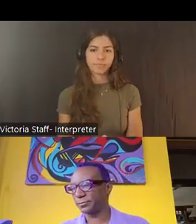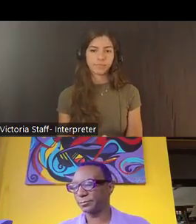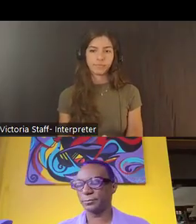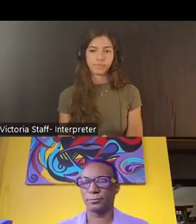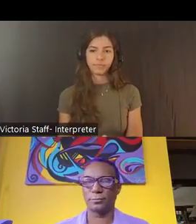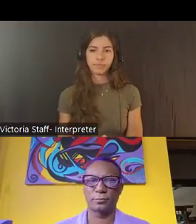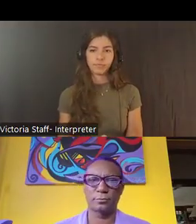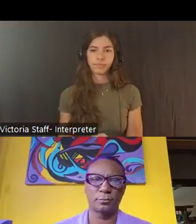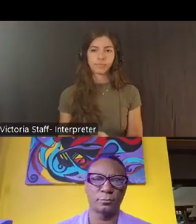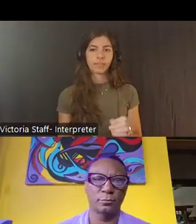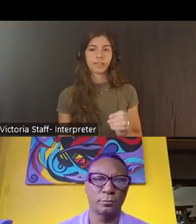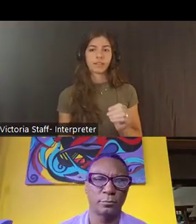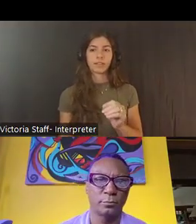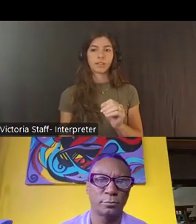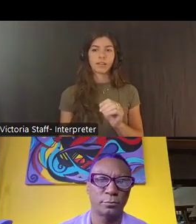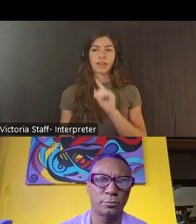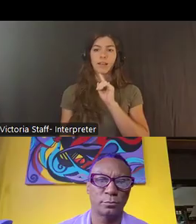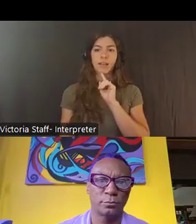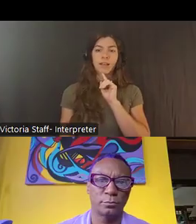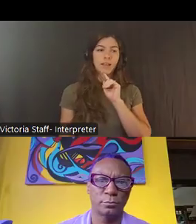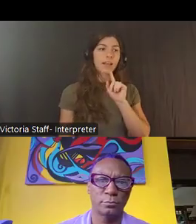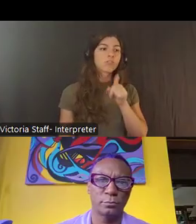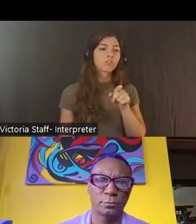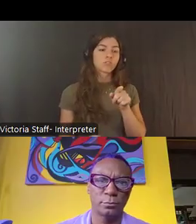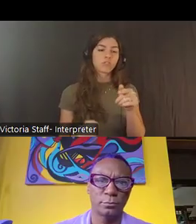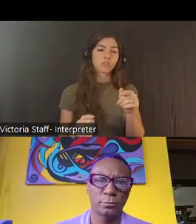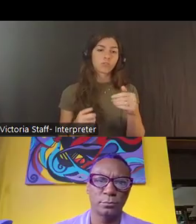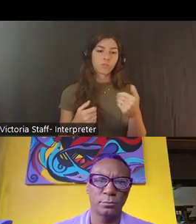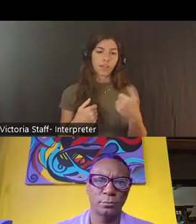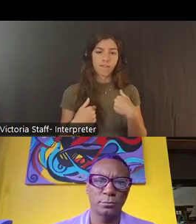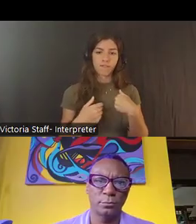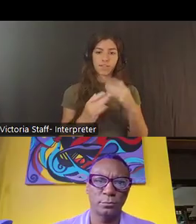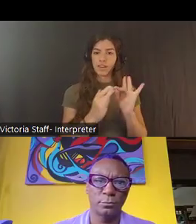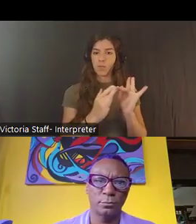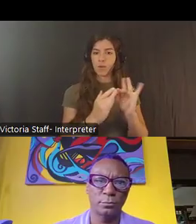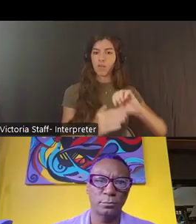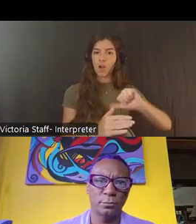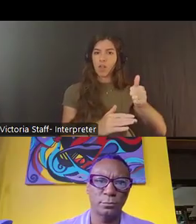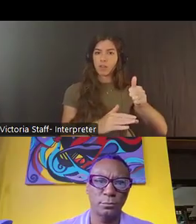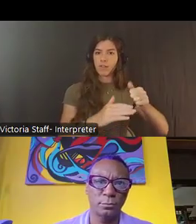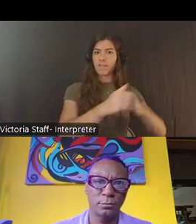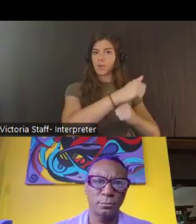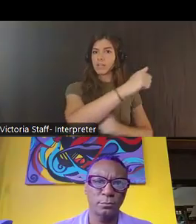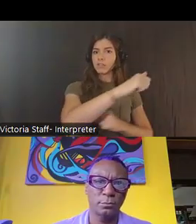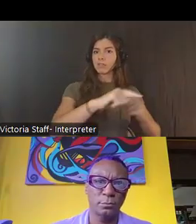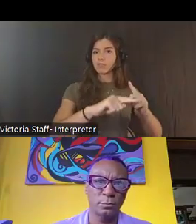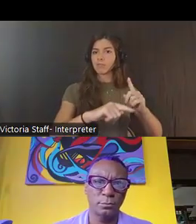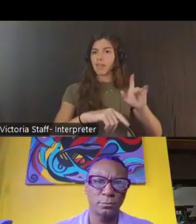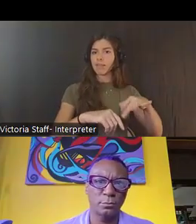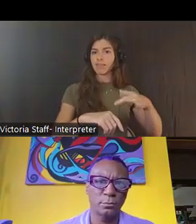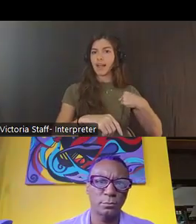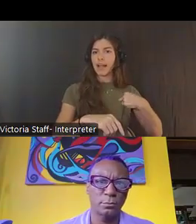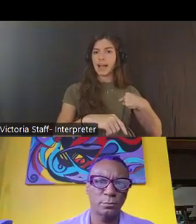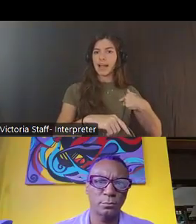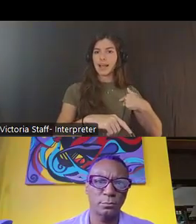And Oh, actually, we have a network of other foundations that I can even ask the question if other foundations have